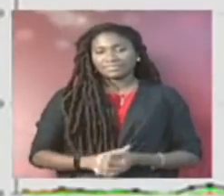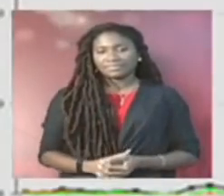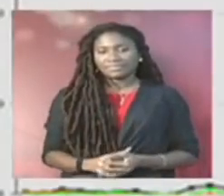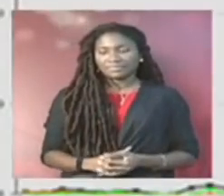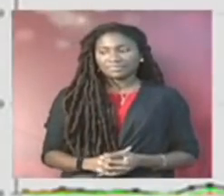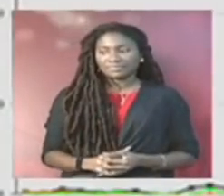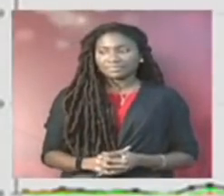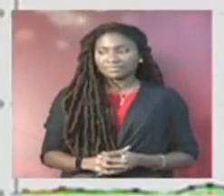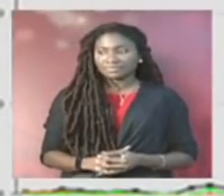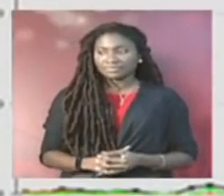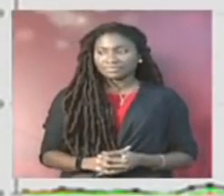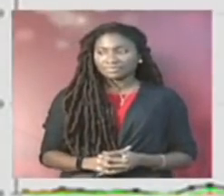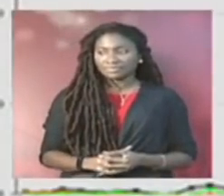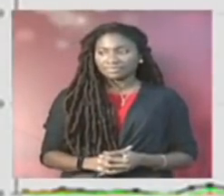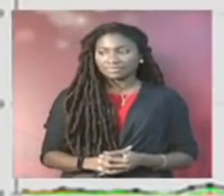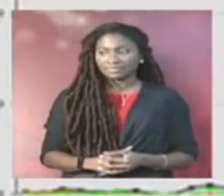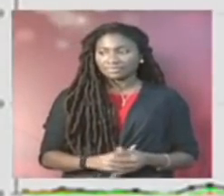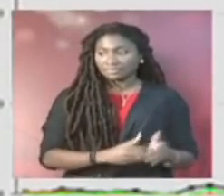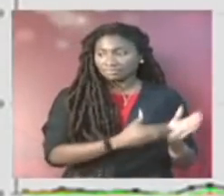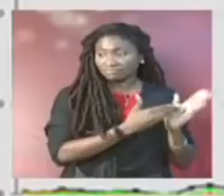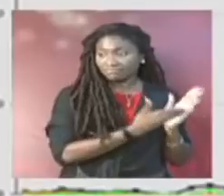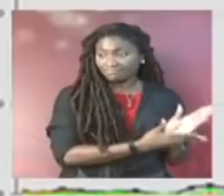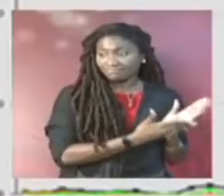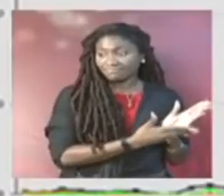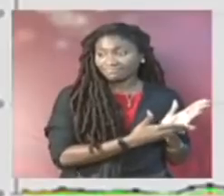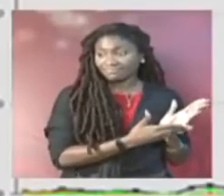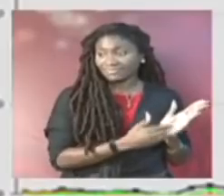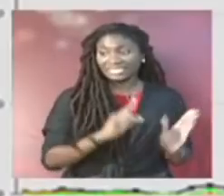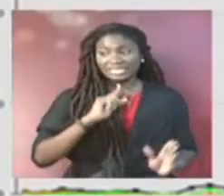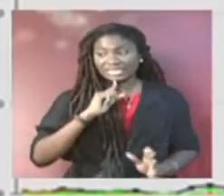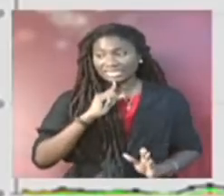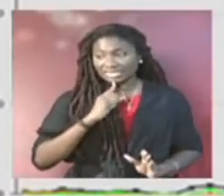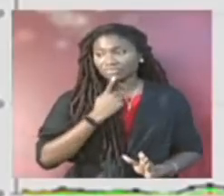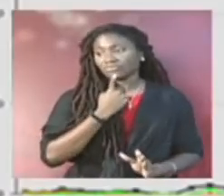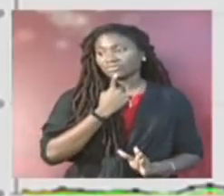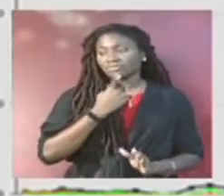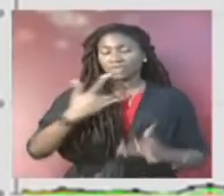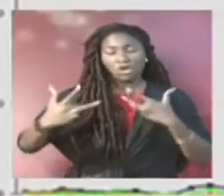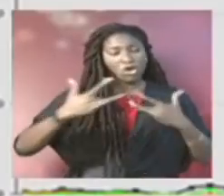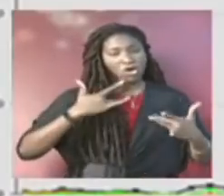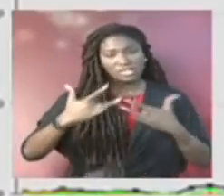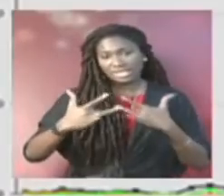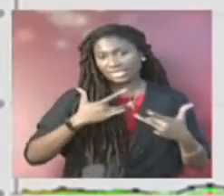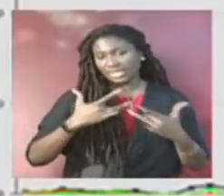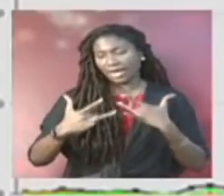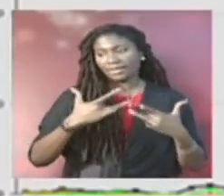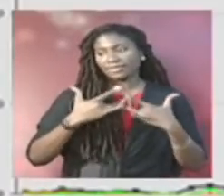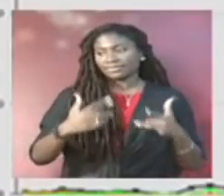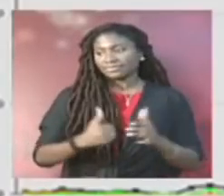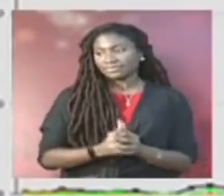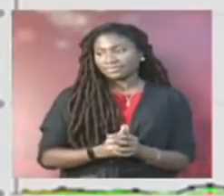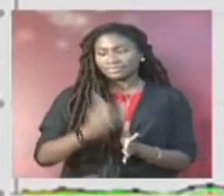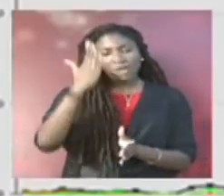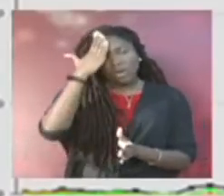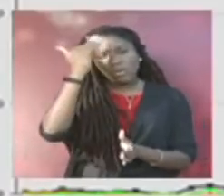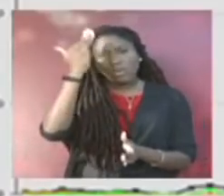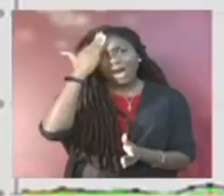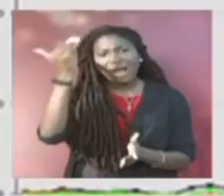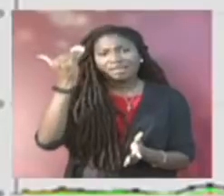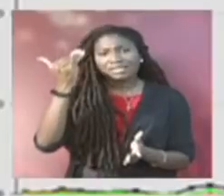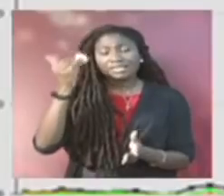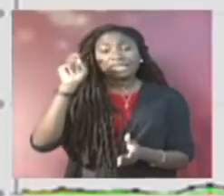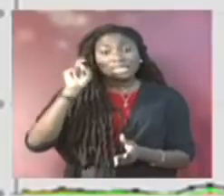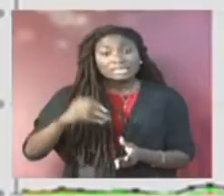This is the graph that really was as a red flag and is a significant cause for concern in terms of how we proceed